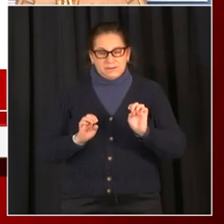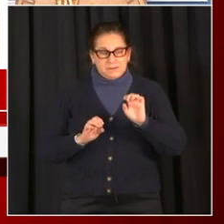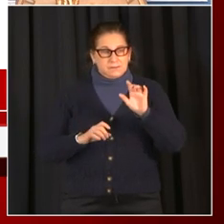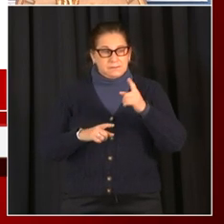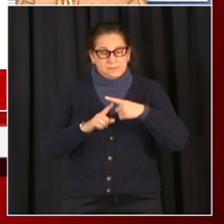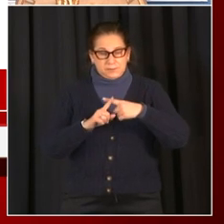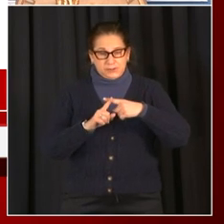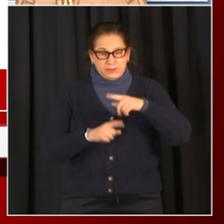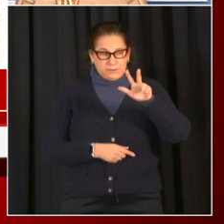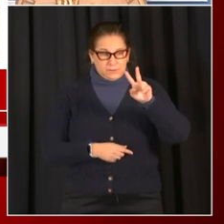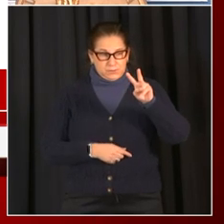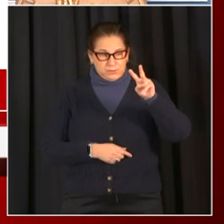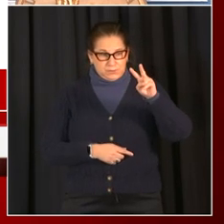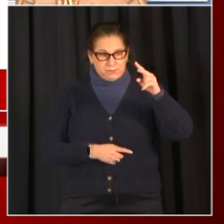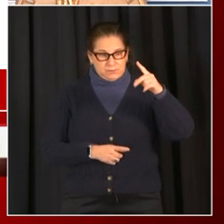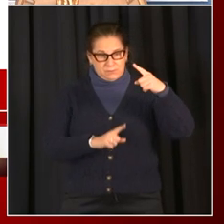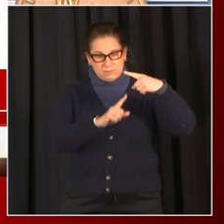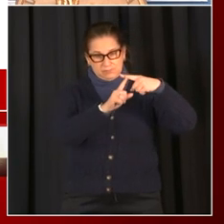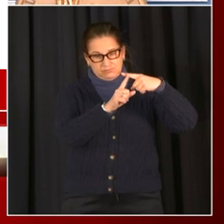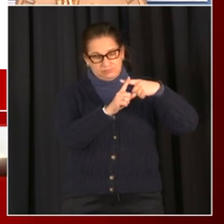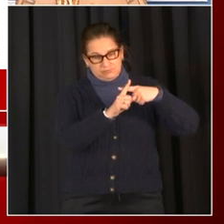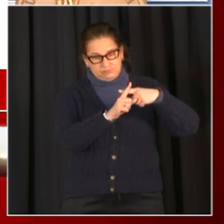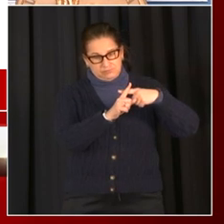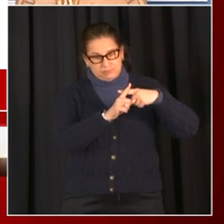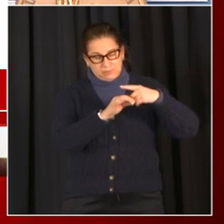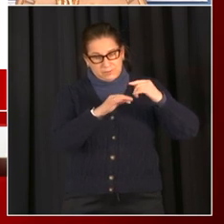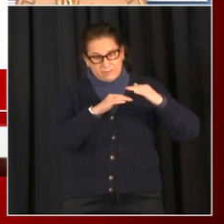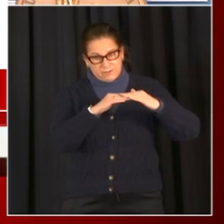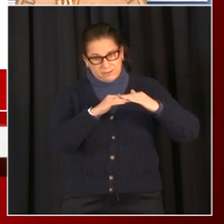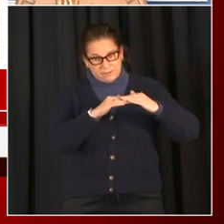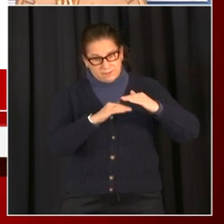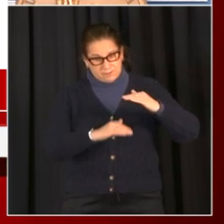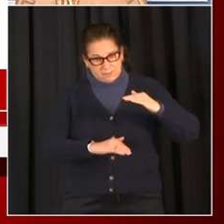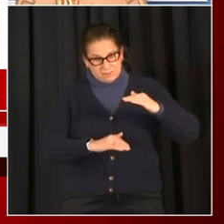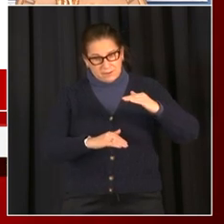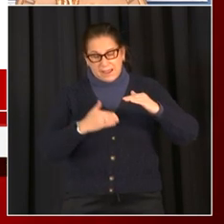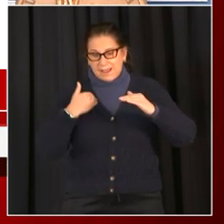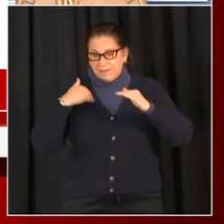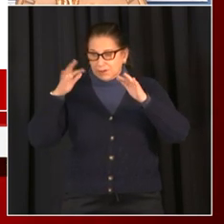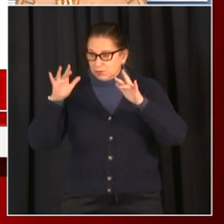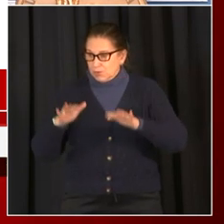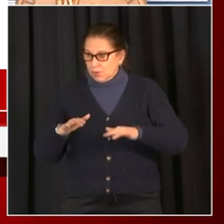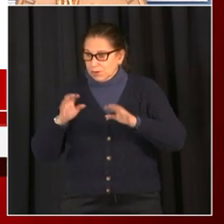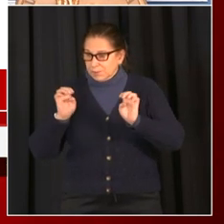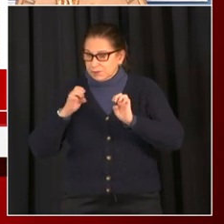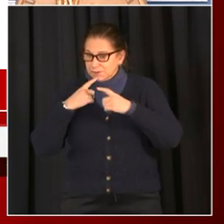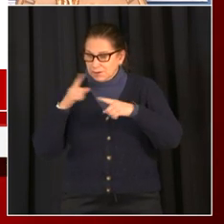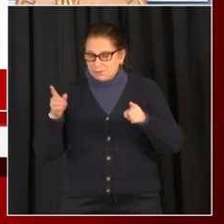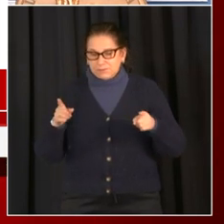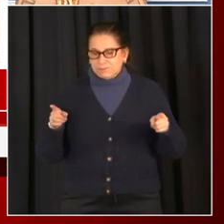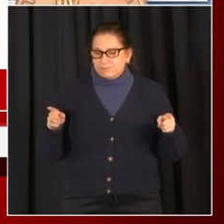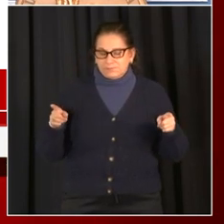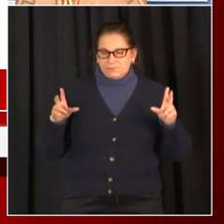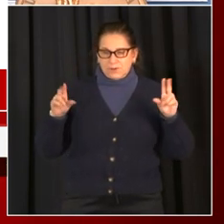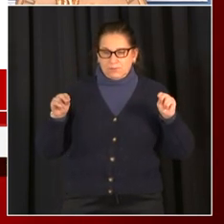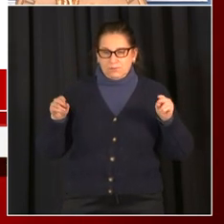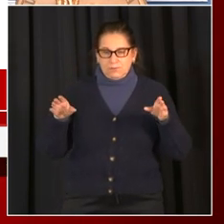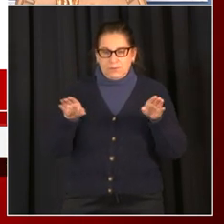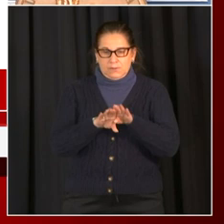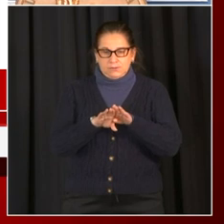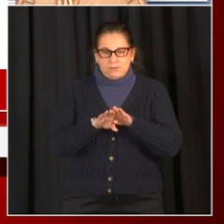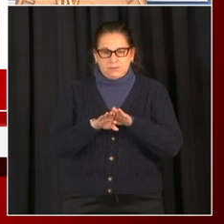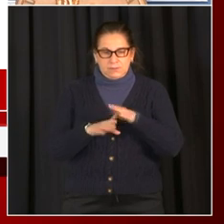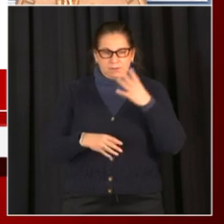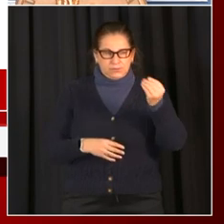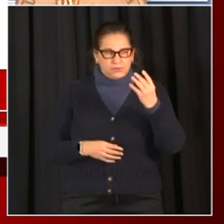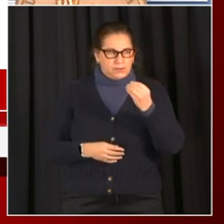marker is if a snow emergency has been declared. Additionally, all